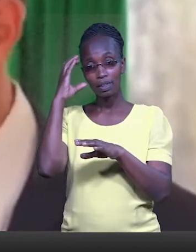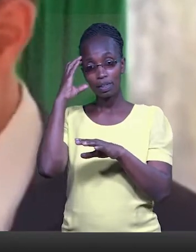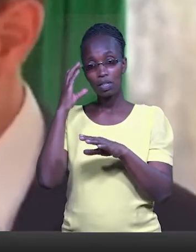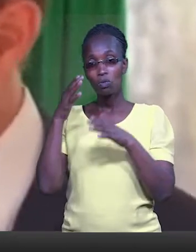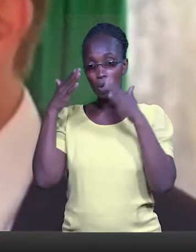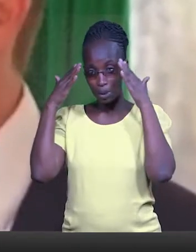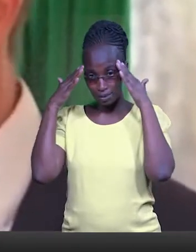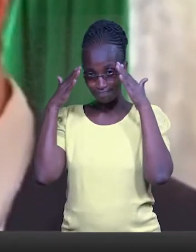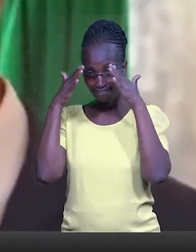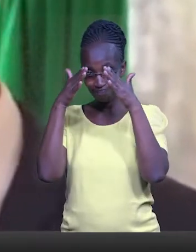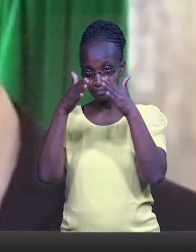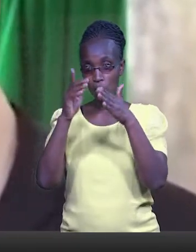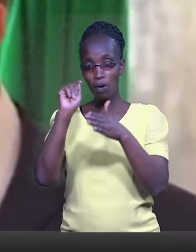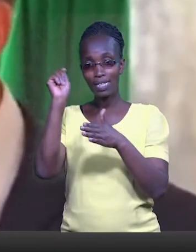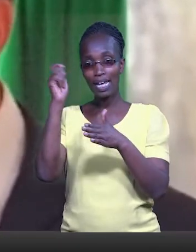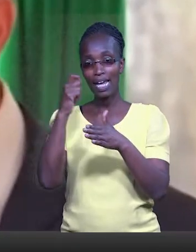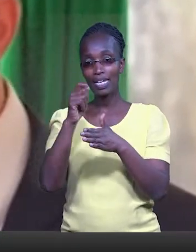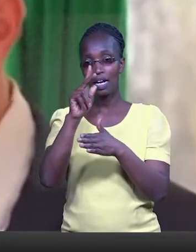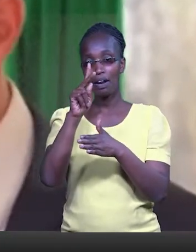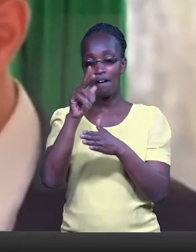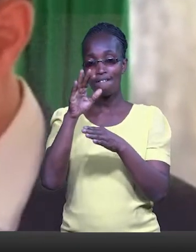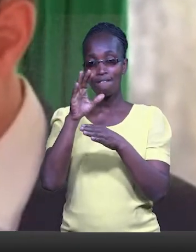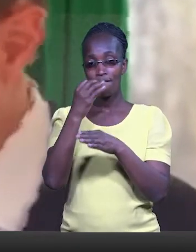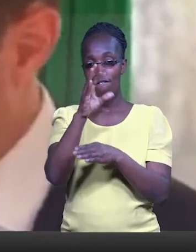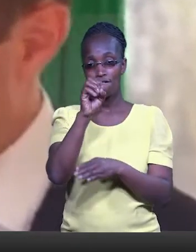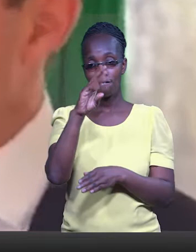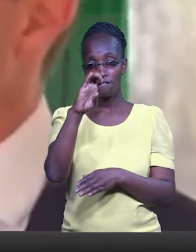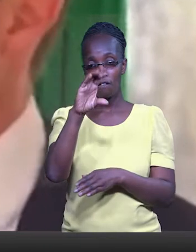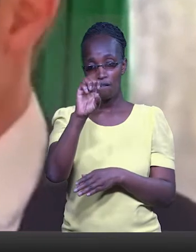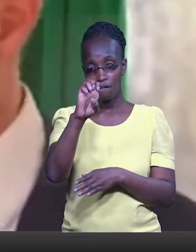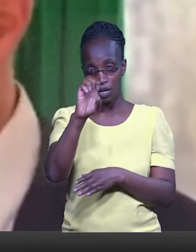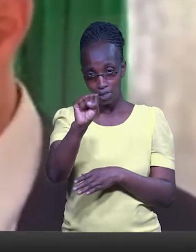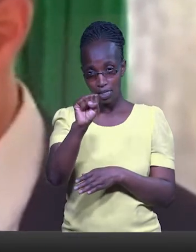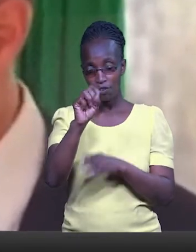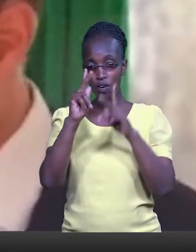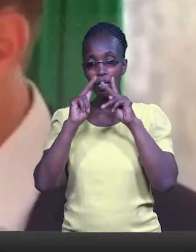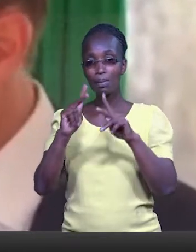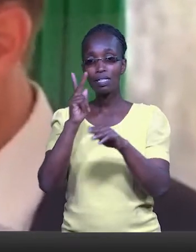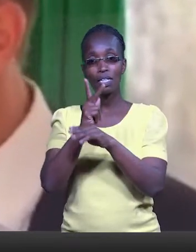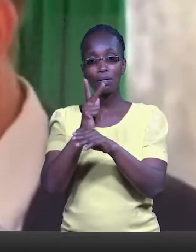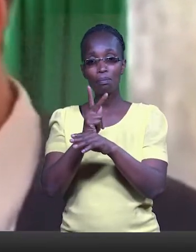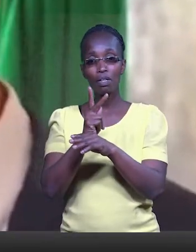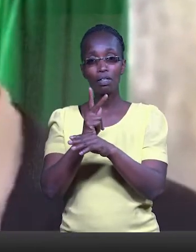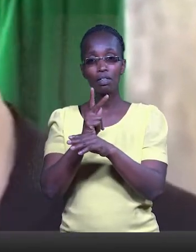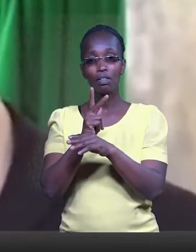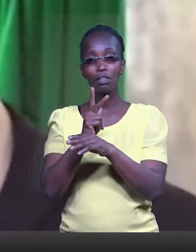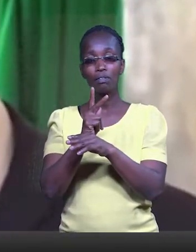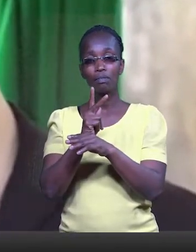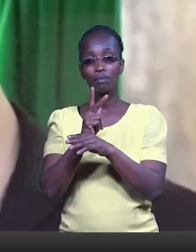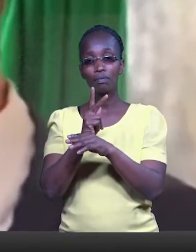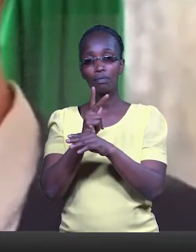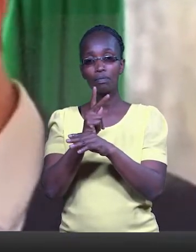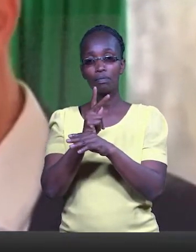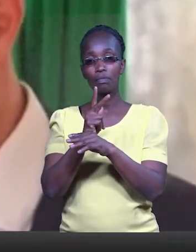College, it initially focused on training Kenyan forces for UN peacekeeping missions and later for African